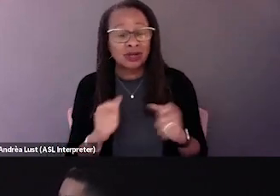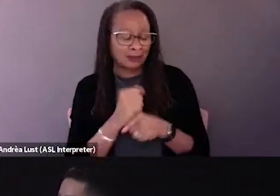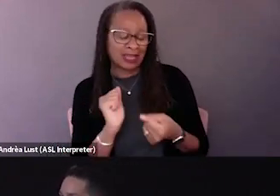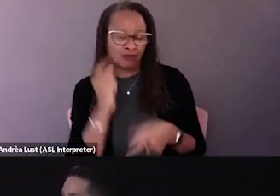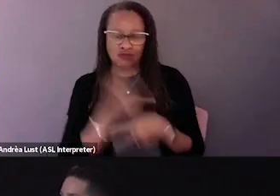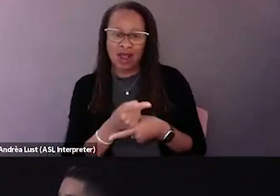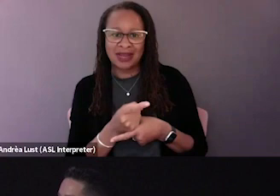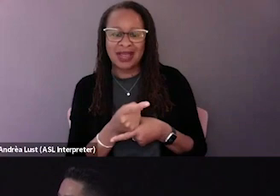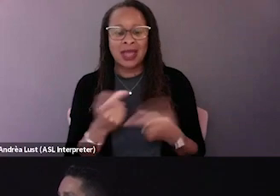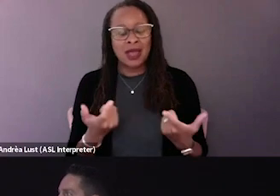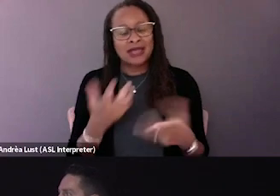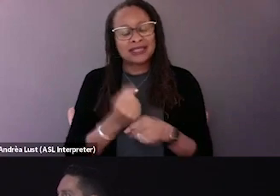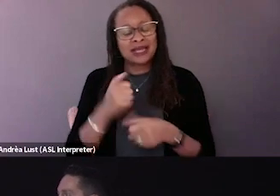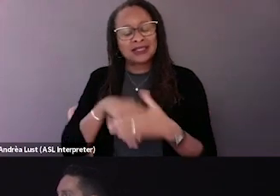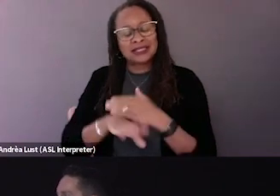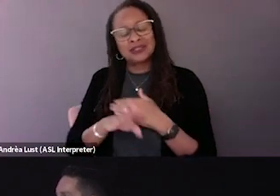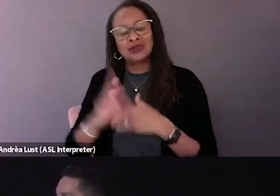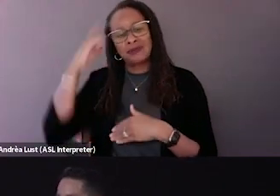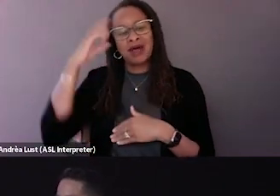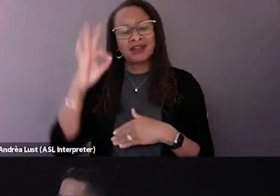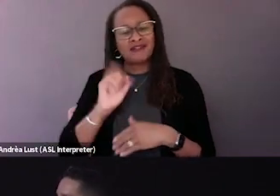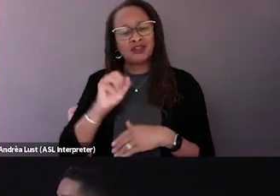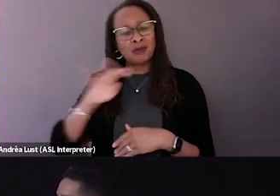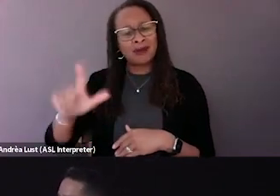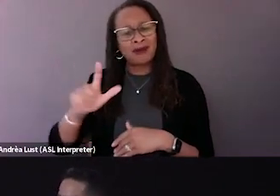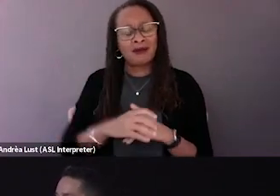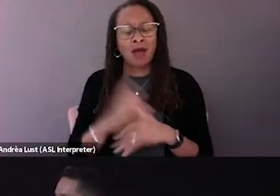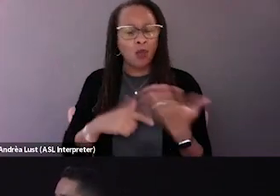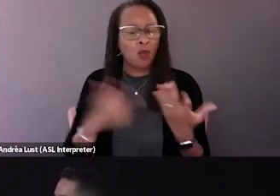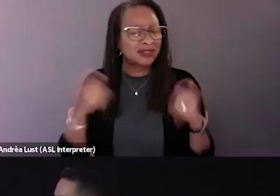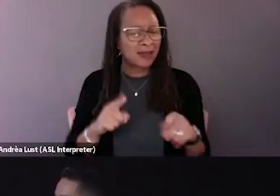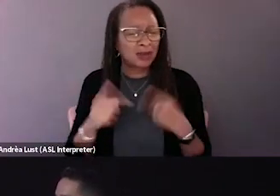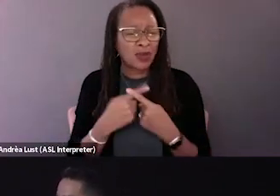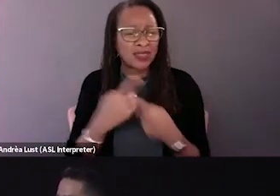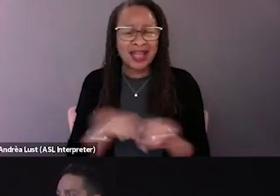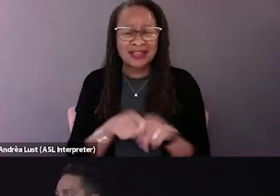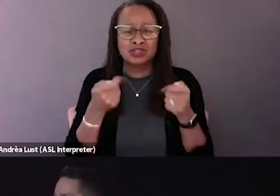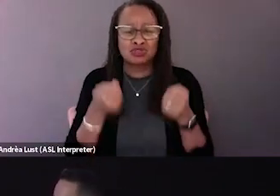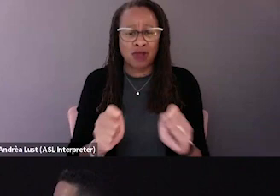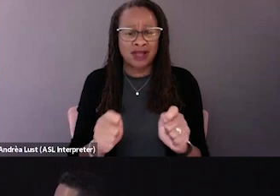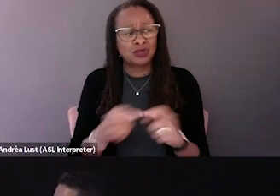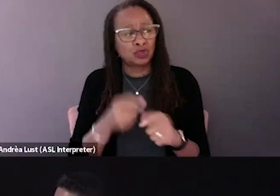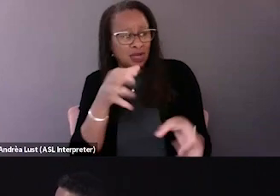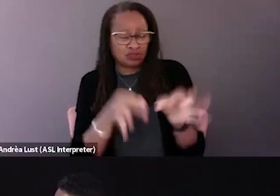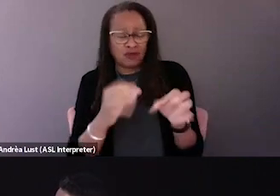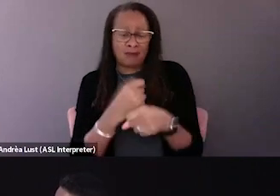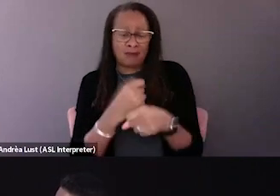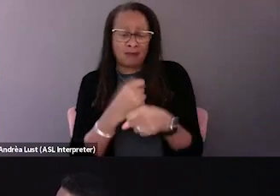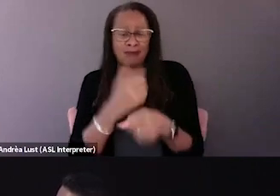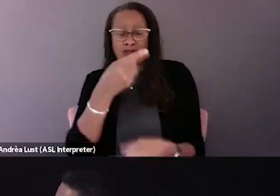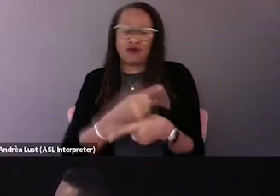it. Take us into the mind of a criminal. Like, what is going through their mind as they're trying to justify this to